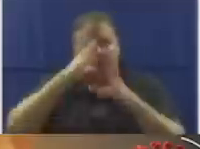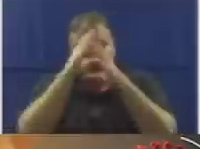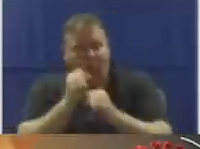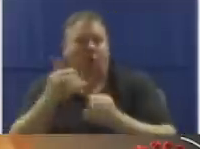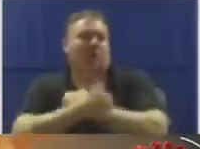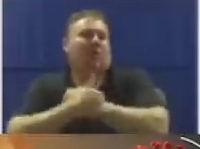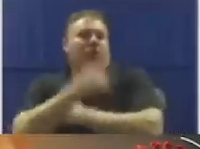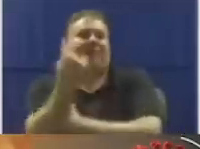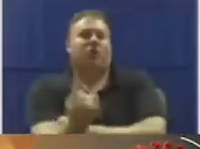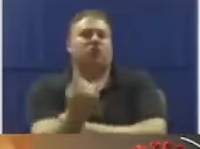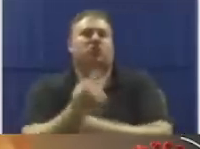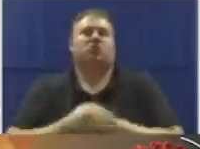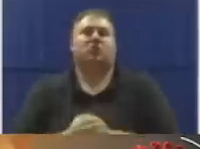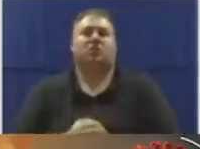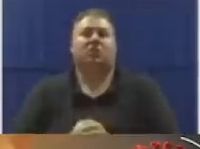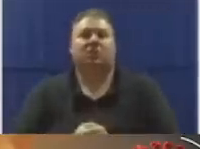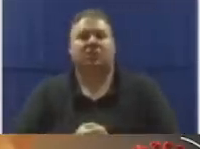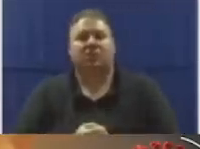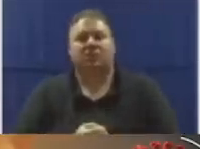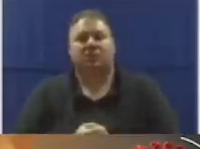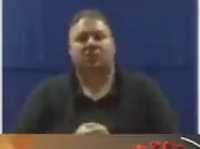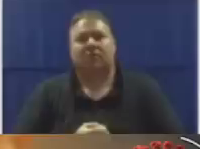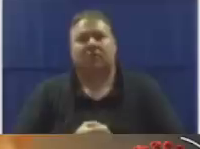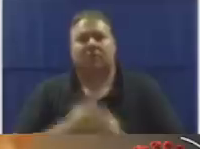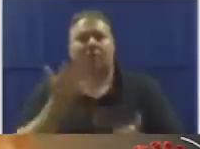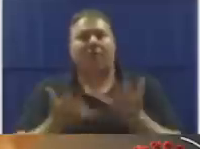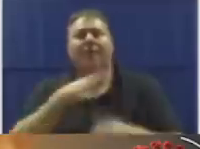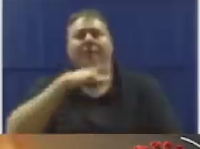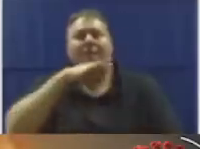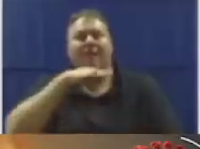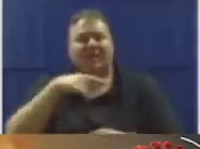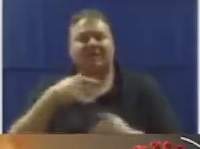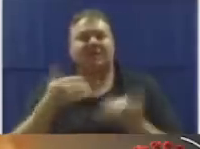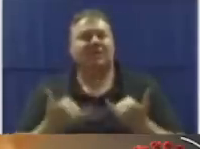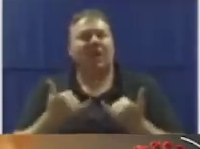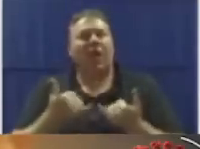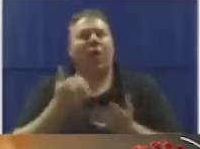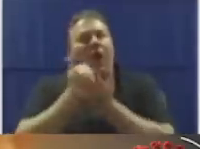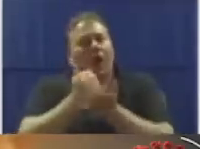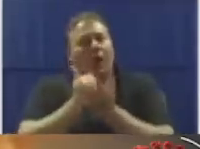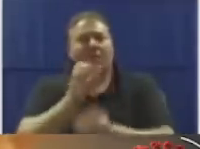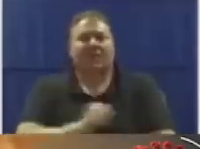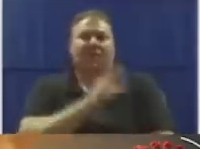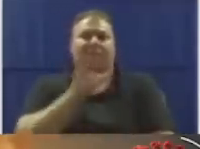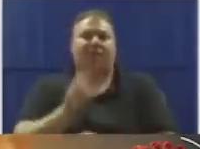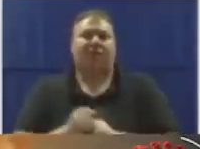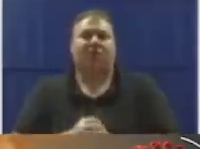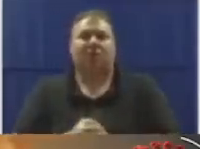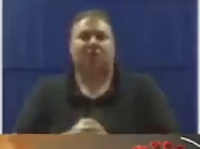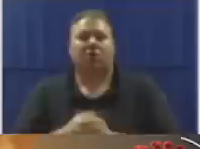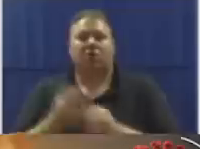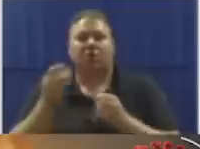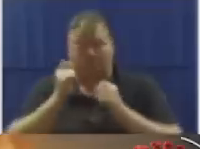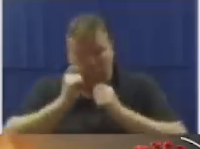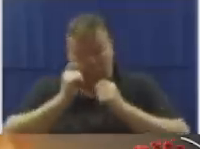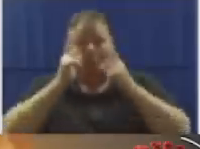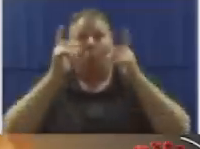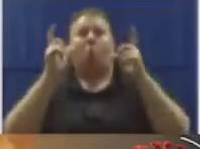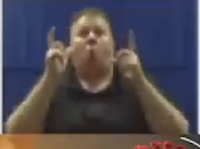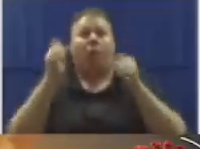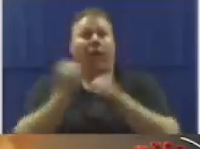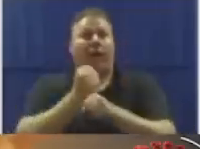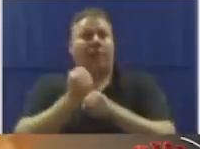country. And so maybe this whole sordid mess is actually doing South Africa a favor by opening its eyes up